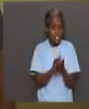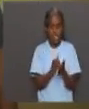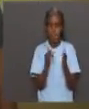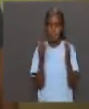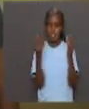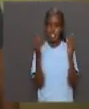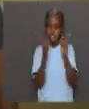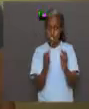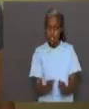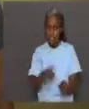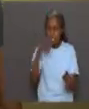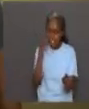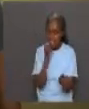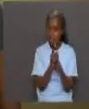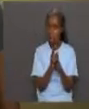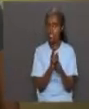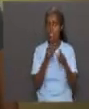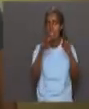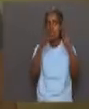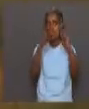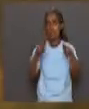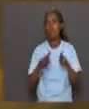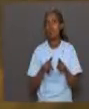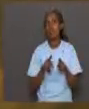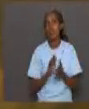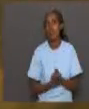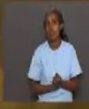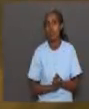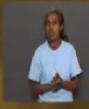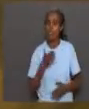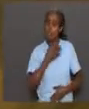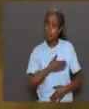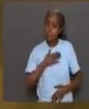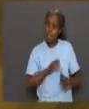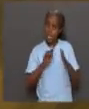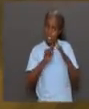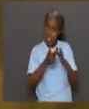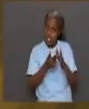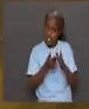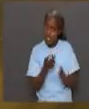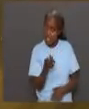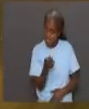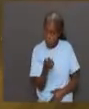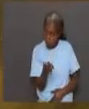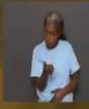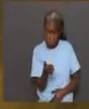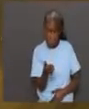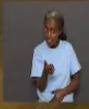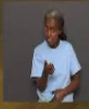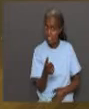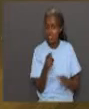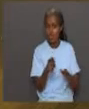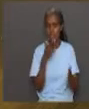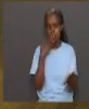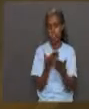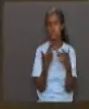shape is in fact a parallelogram. Please start as quickly as you can.